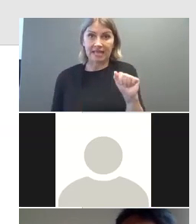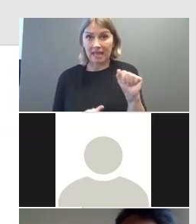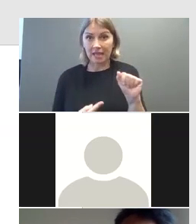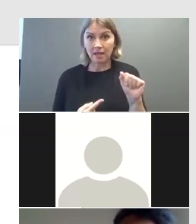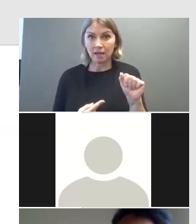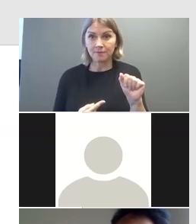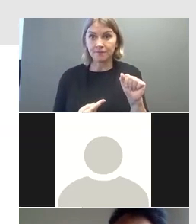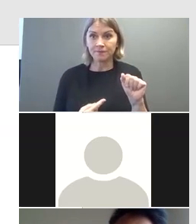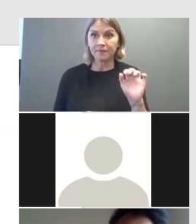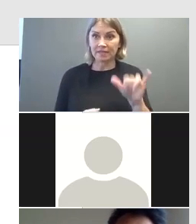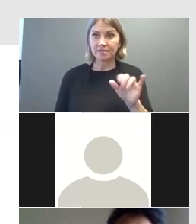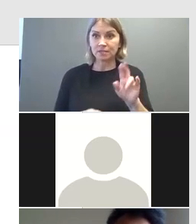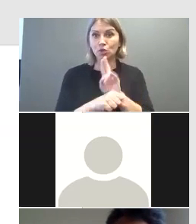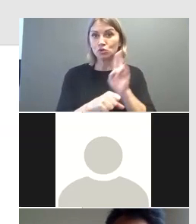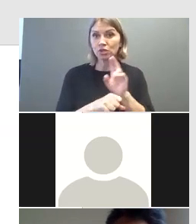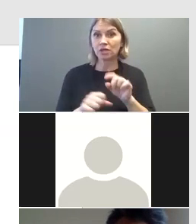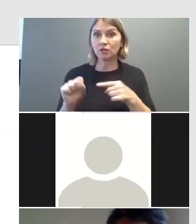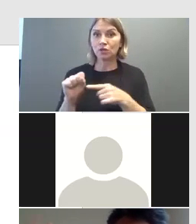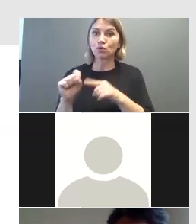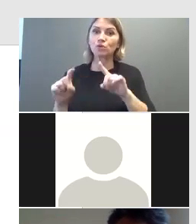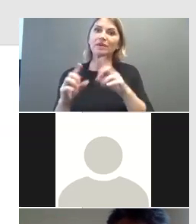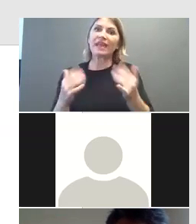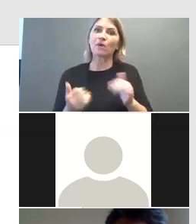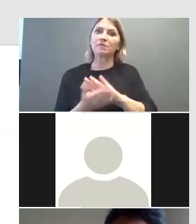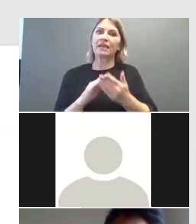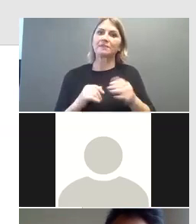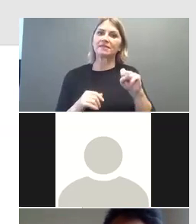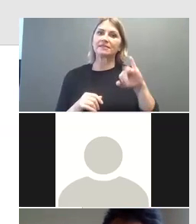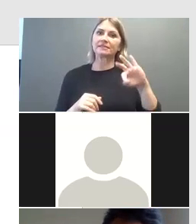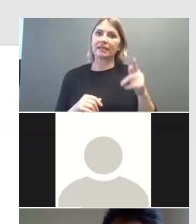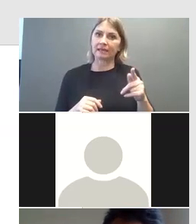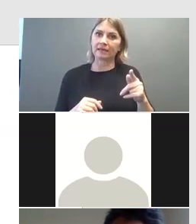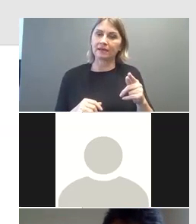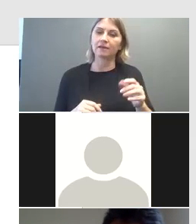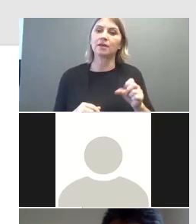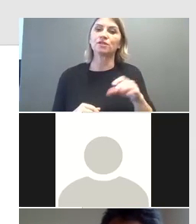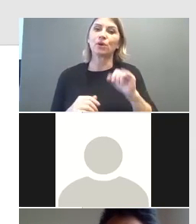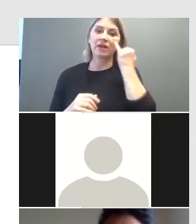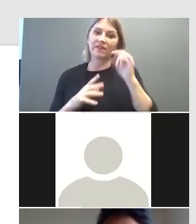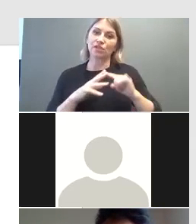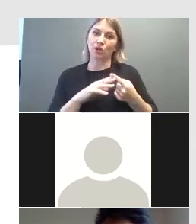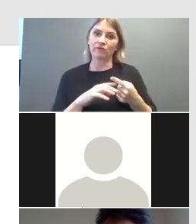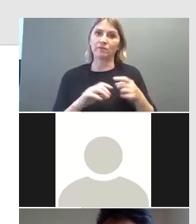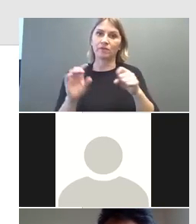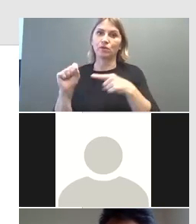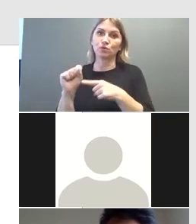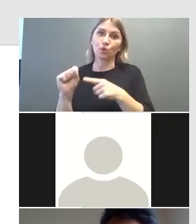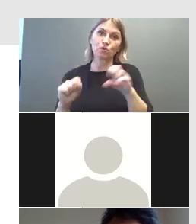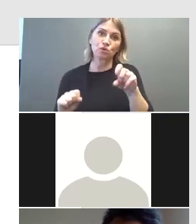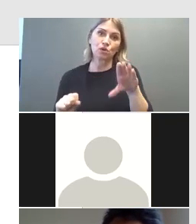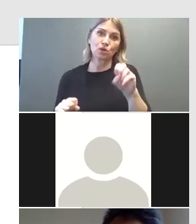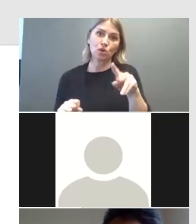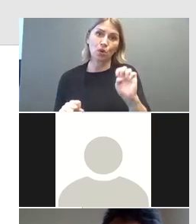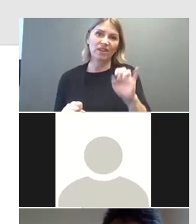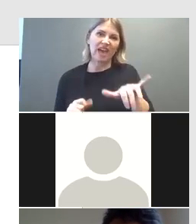was initially the source, but now it has become a sink because I have reversed all the edges. So if I start from a source node, in that particular